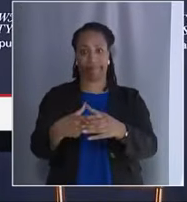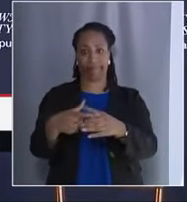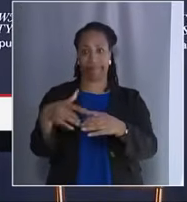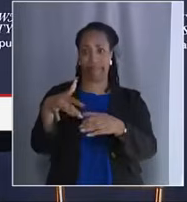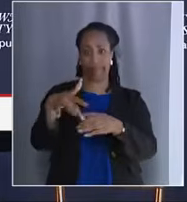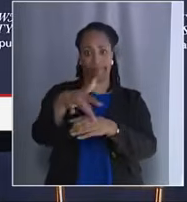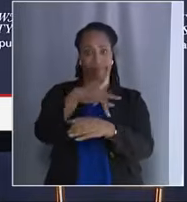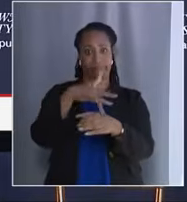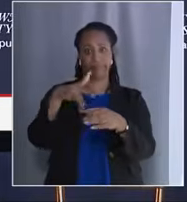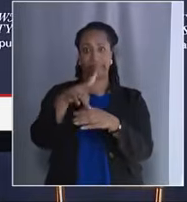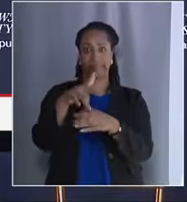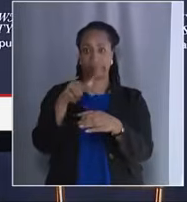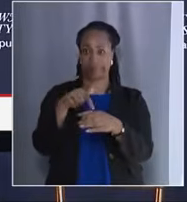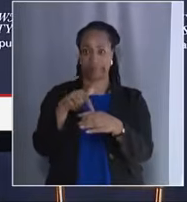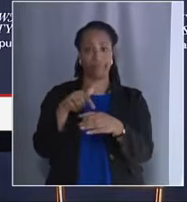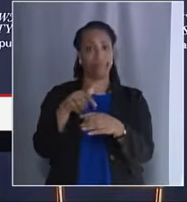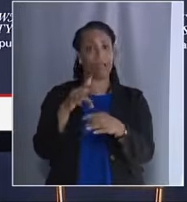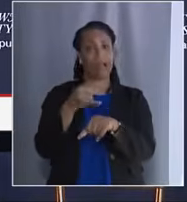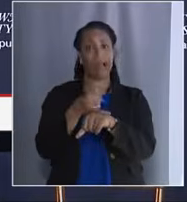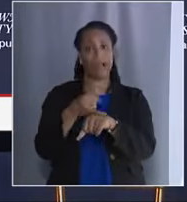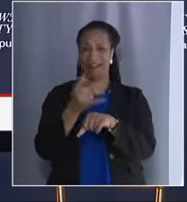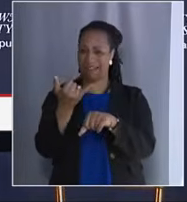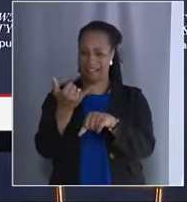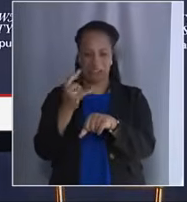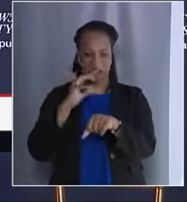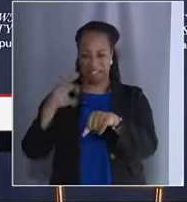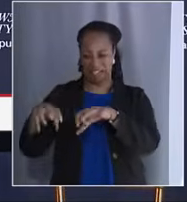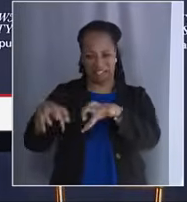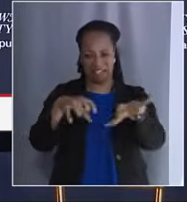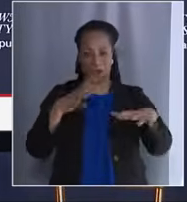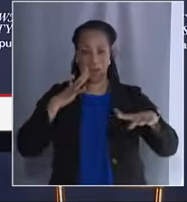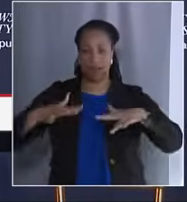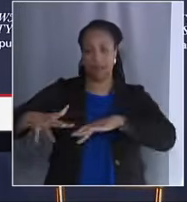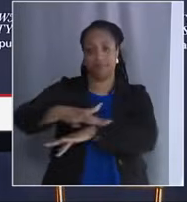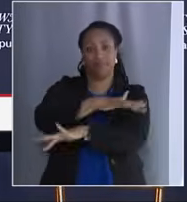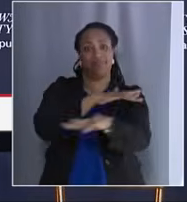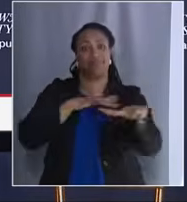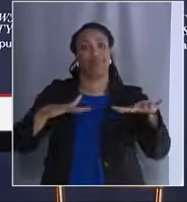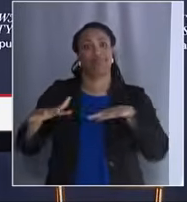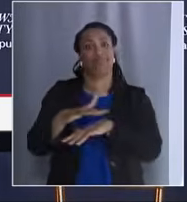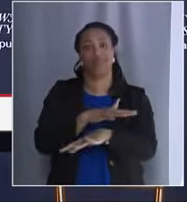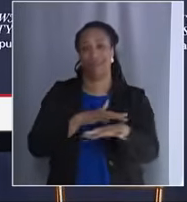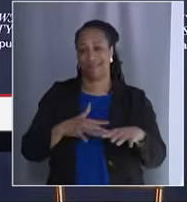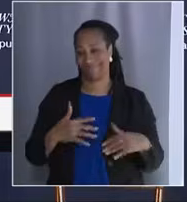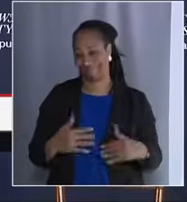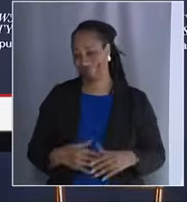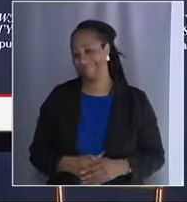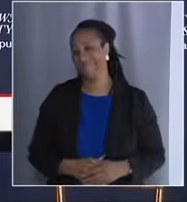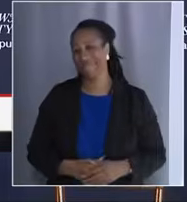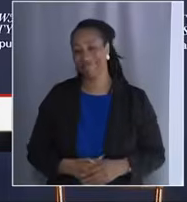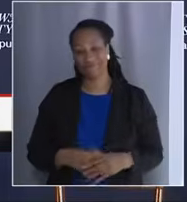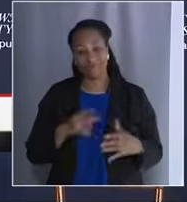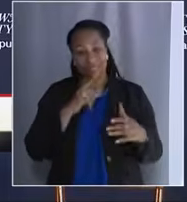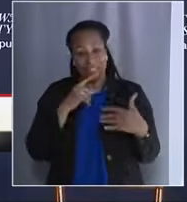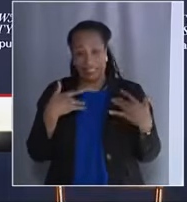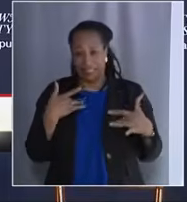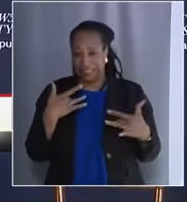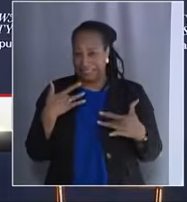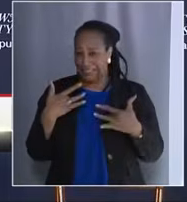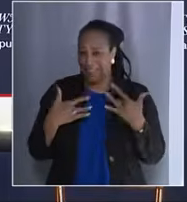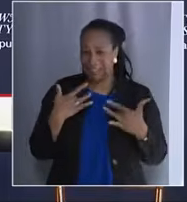It's been a phenomenal job here. We talked about the adaptive and sustainable reuse. We did have to change, I think, some of the